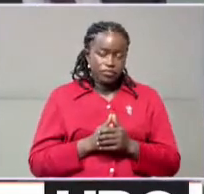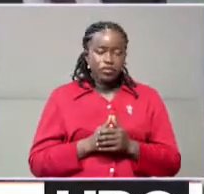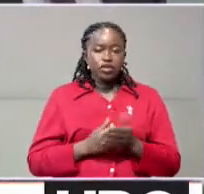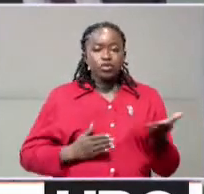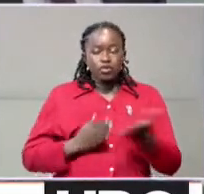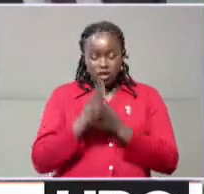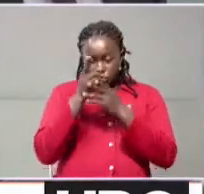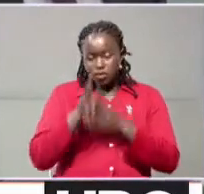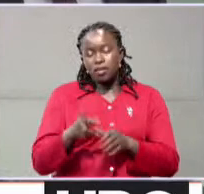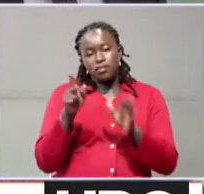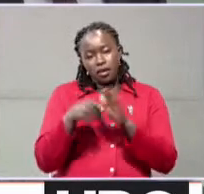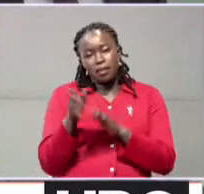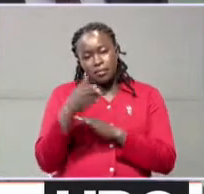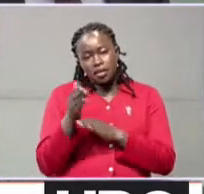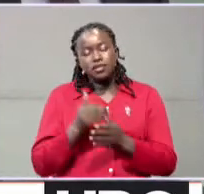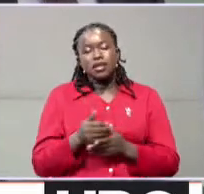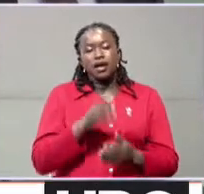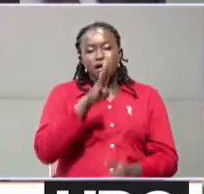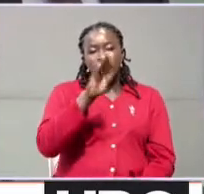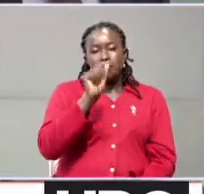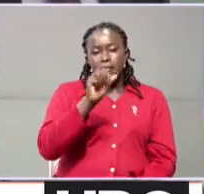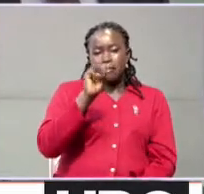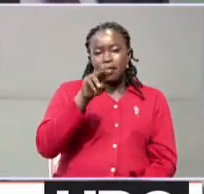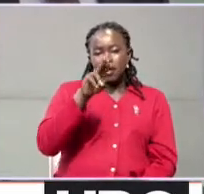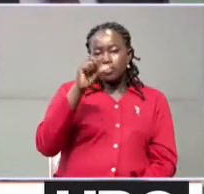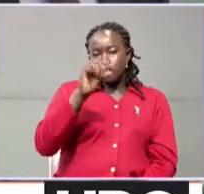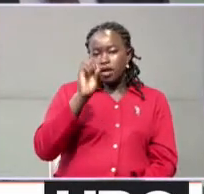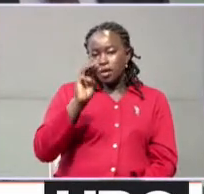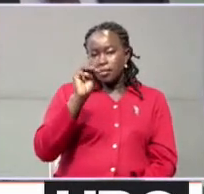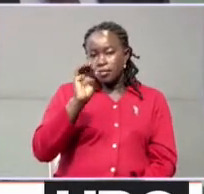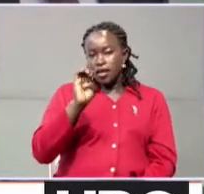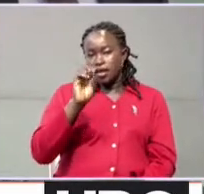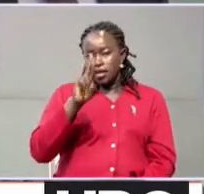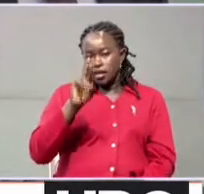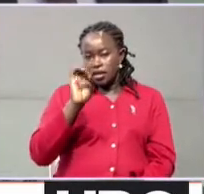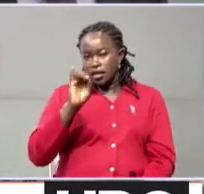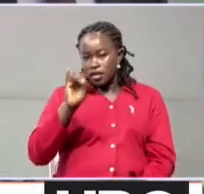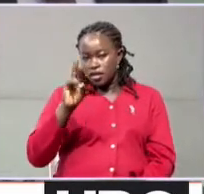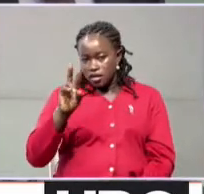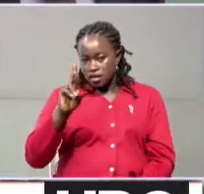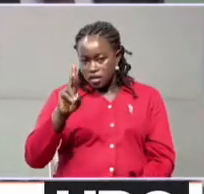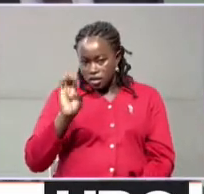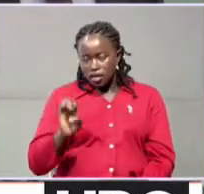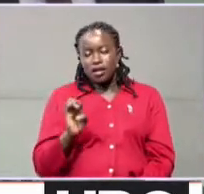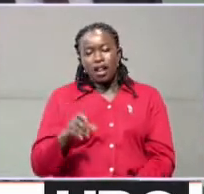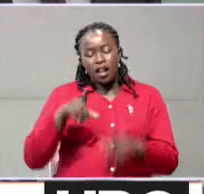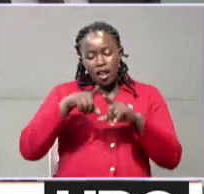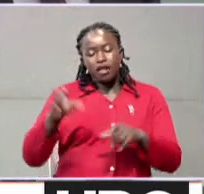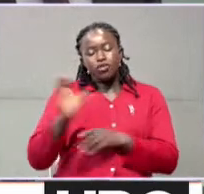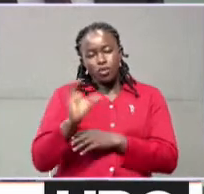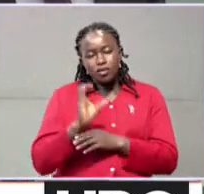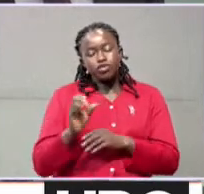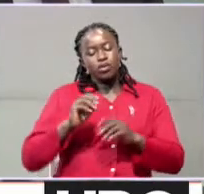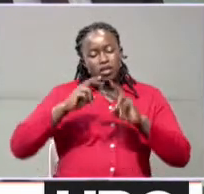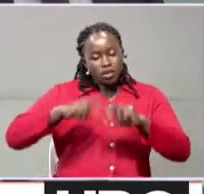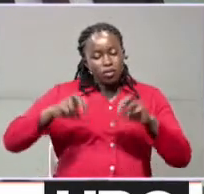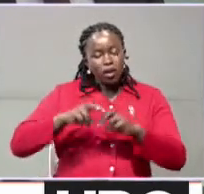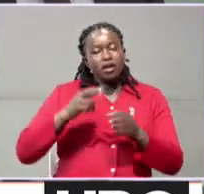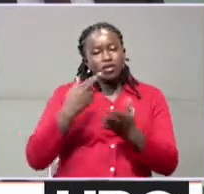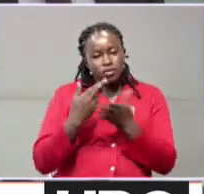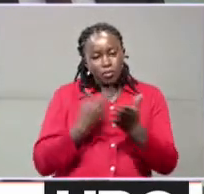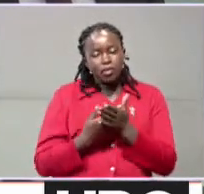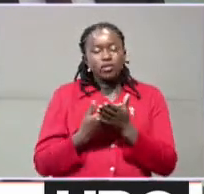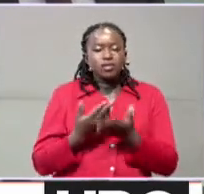minister deba montgomery land commission inquiry report was released to the president on 29th